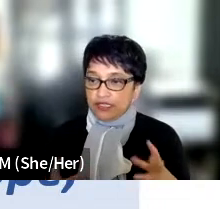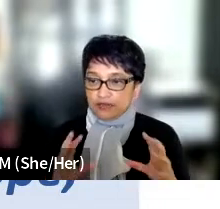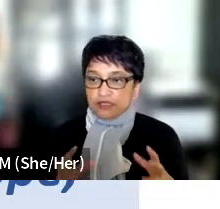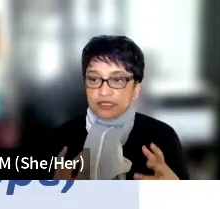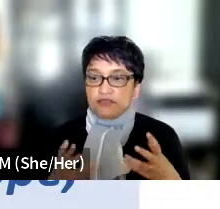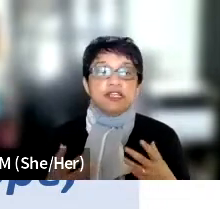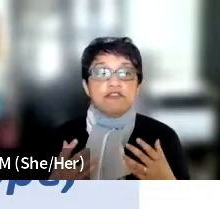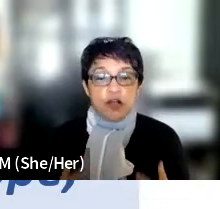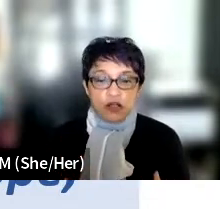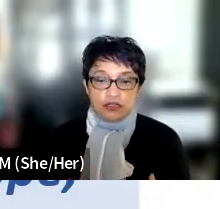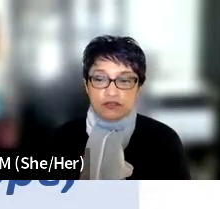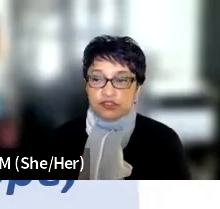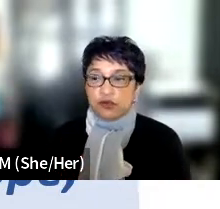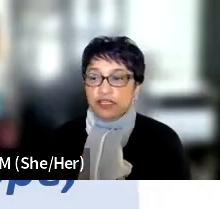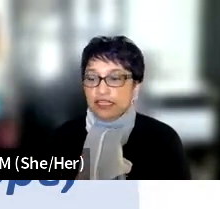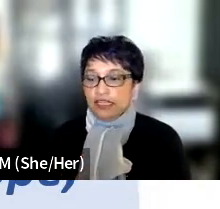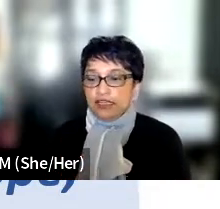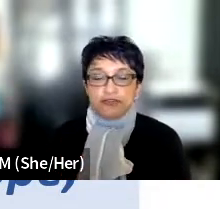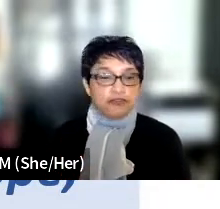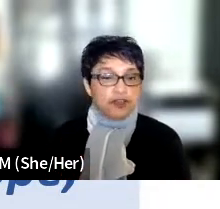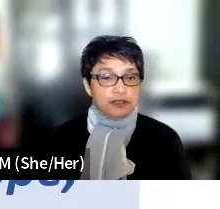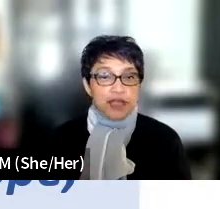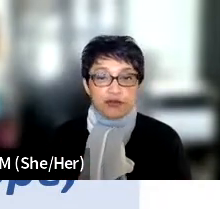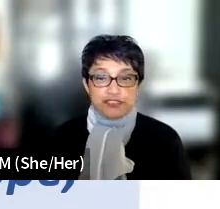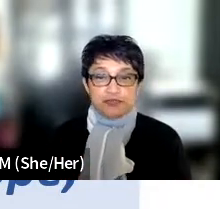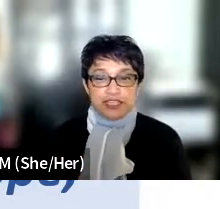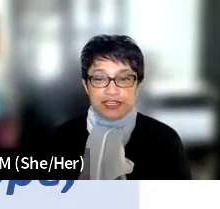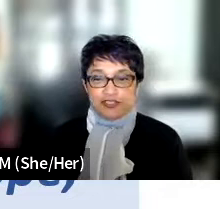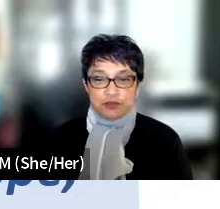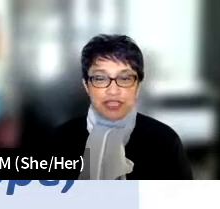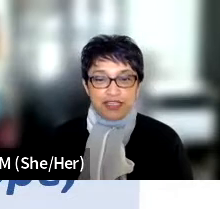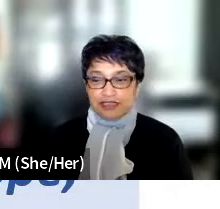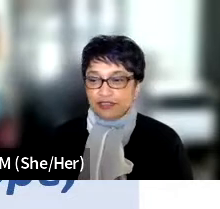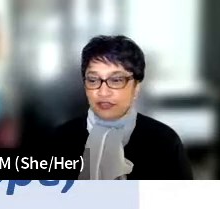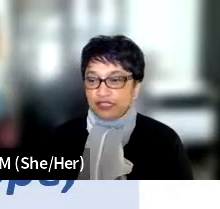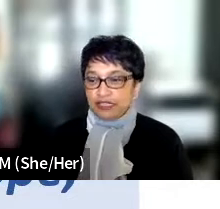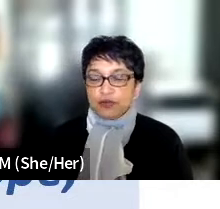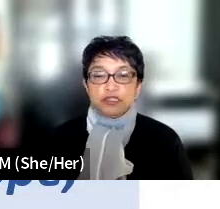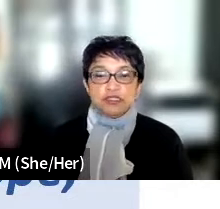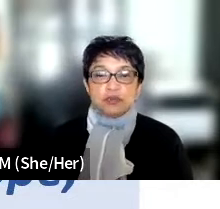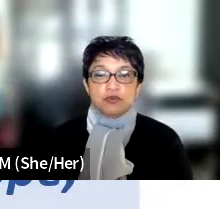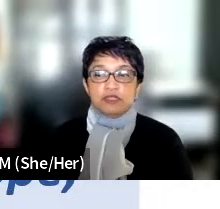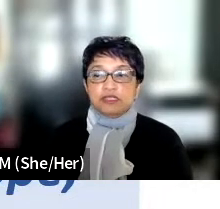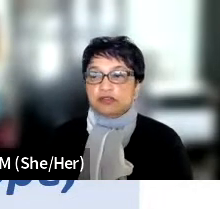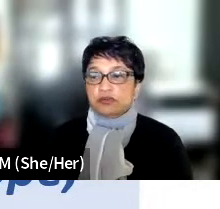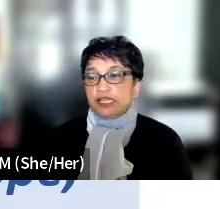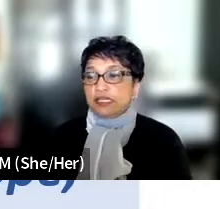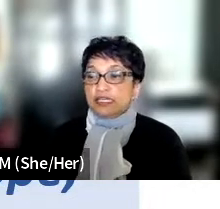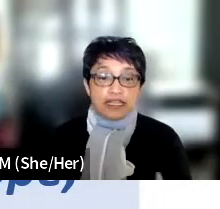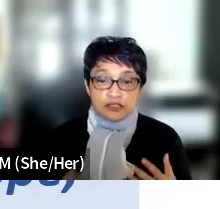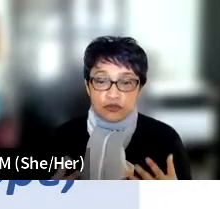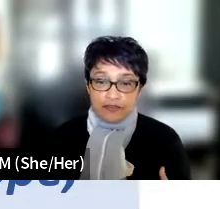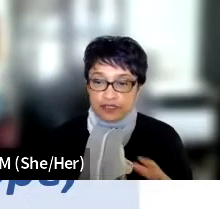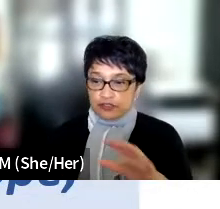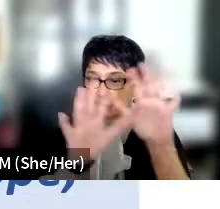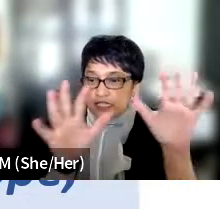loudly, something that's very evocative. So if the powers that be at HMA can, connect with someone who can create a